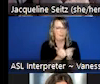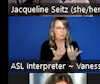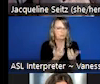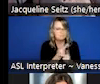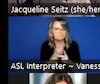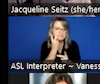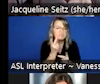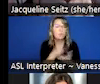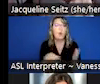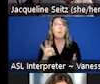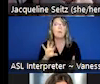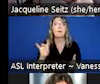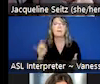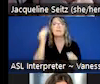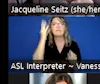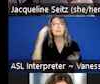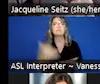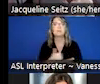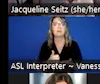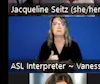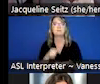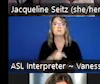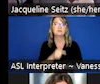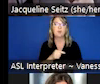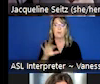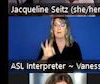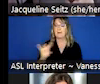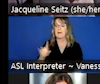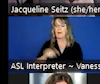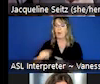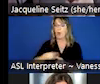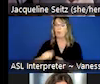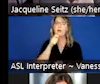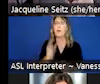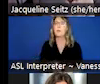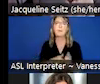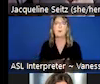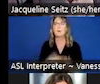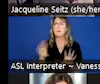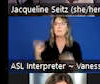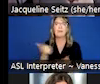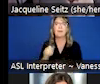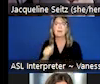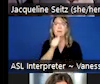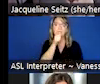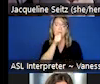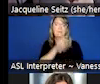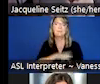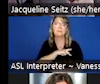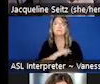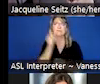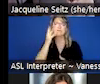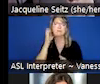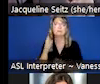information. According to SAMHSA's FAQs, 988 callers are not required to provide any personal data in order to receive